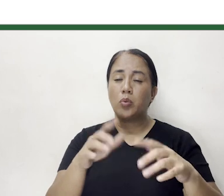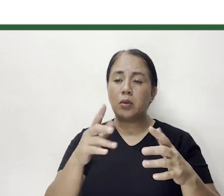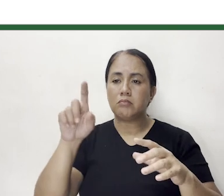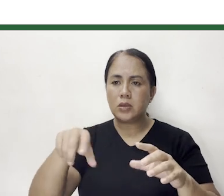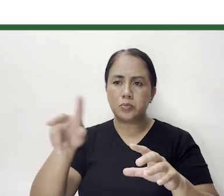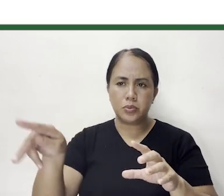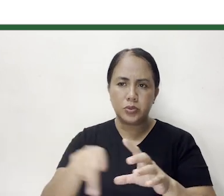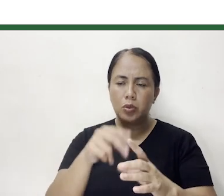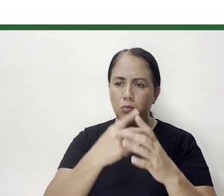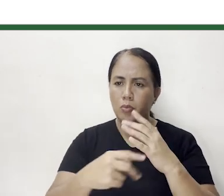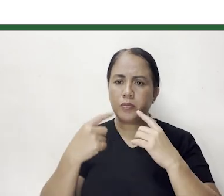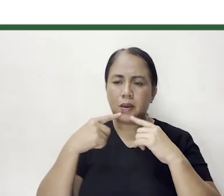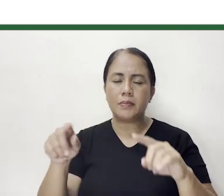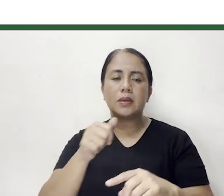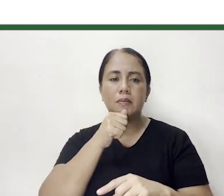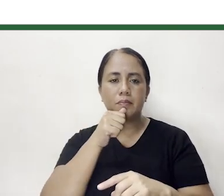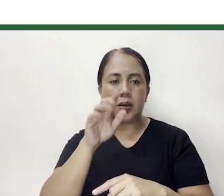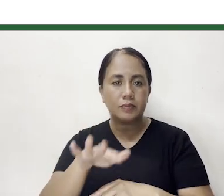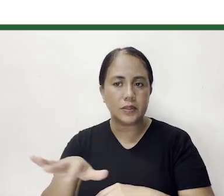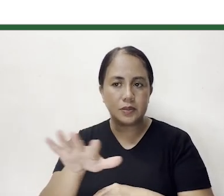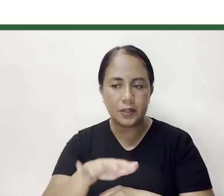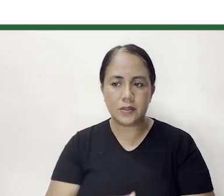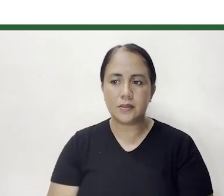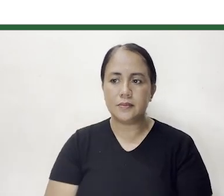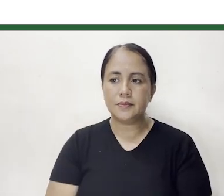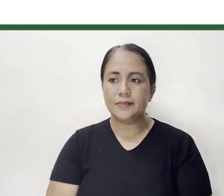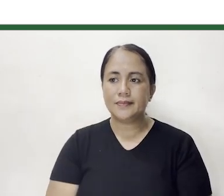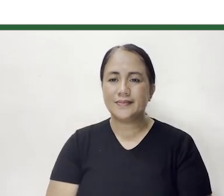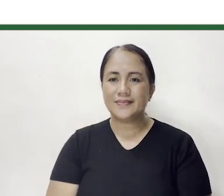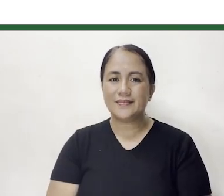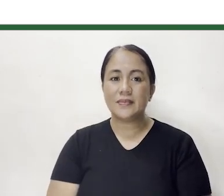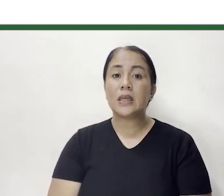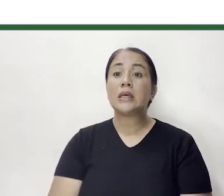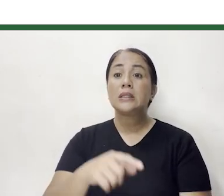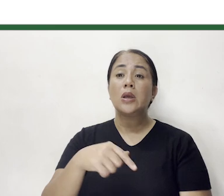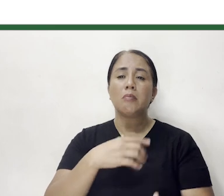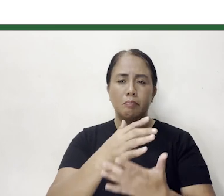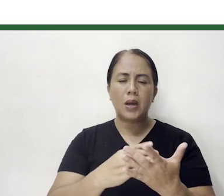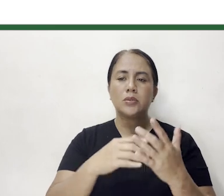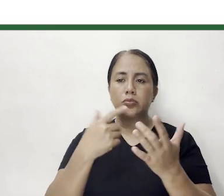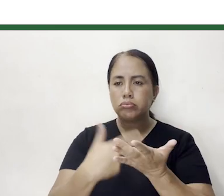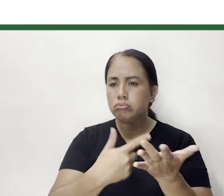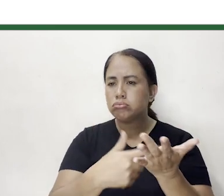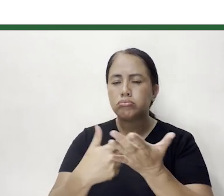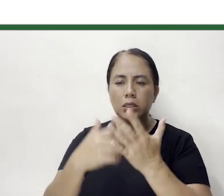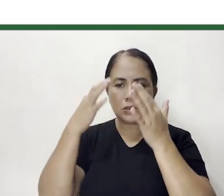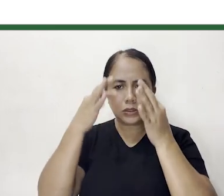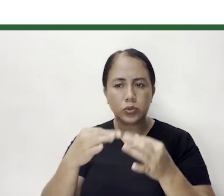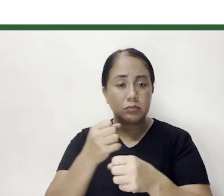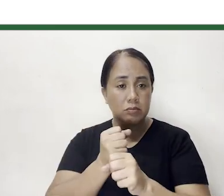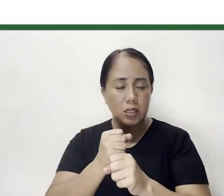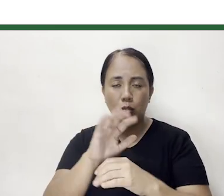with disabilities are participating in both public and private spaces. They are part of the discussion